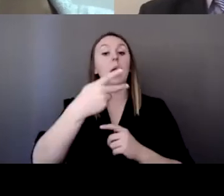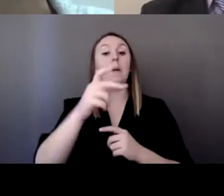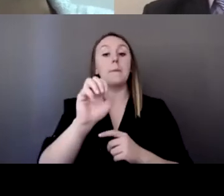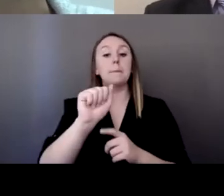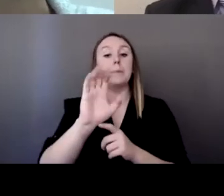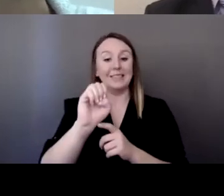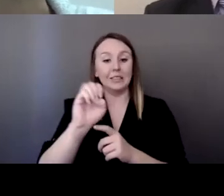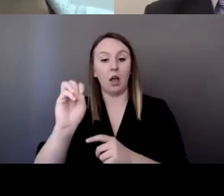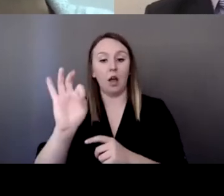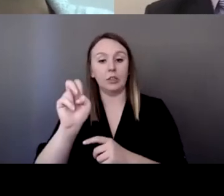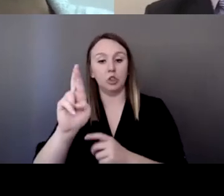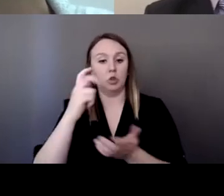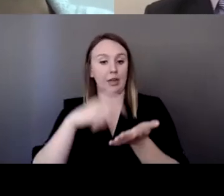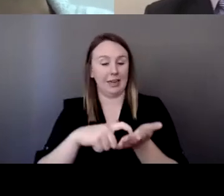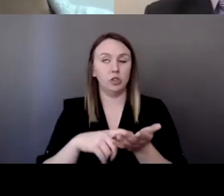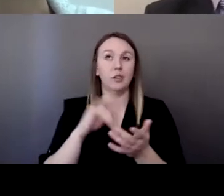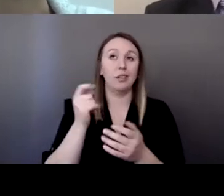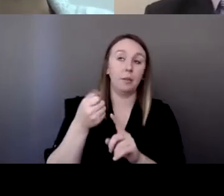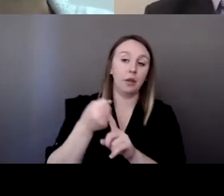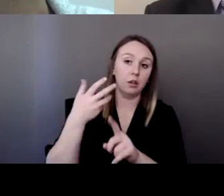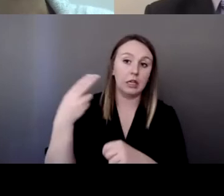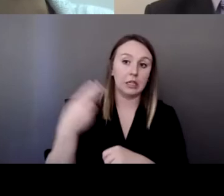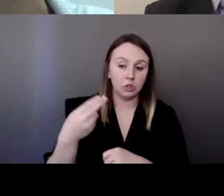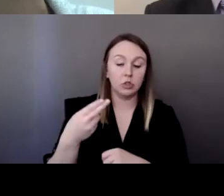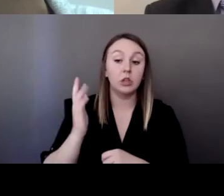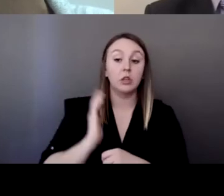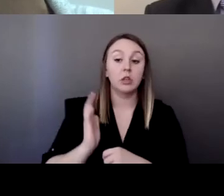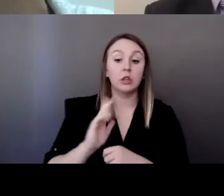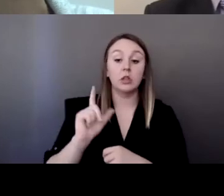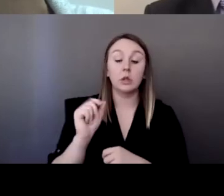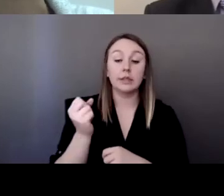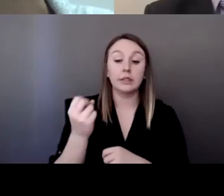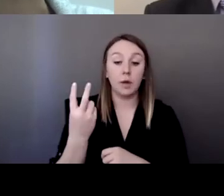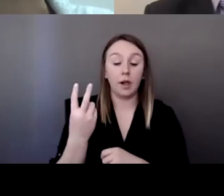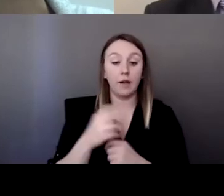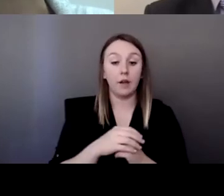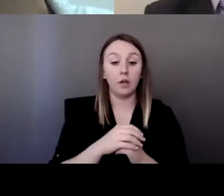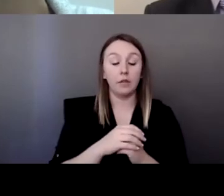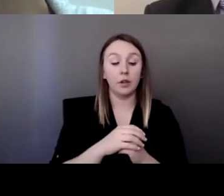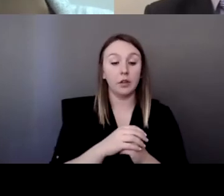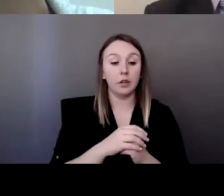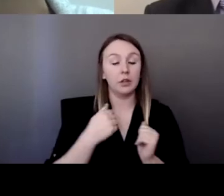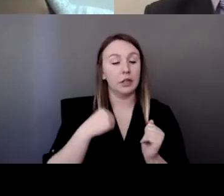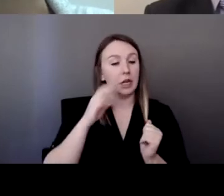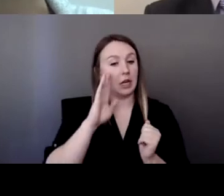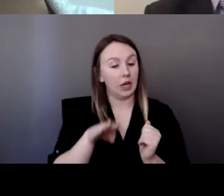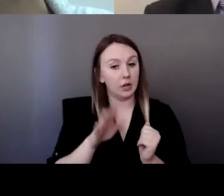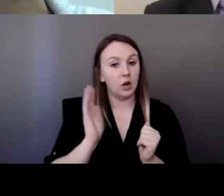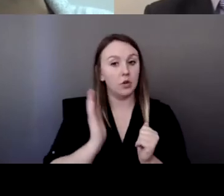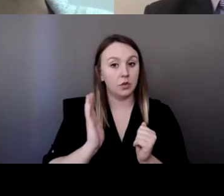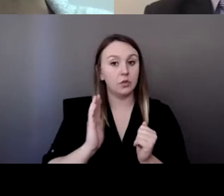a little bit of history of that back in 2012. I know that there was efforts